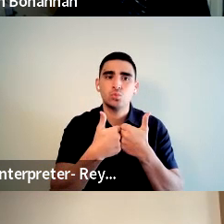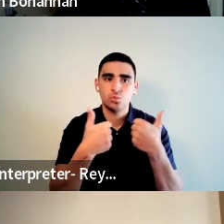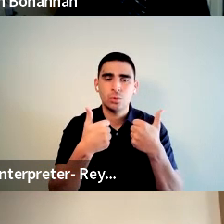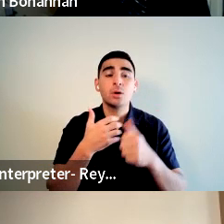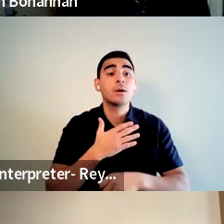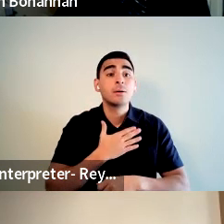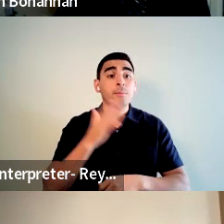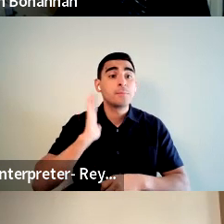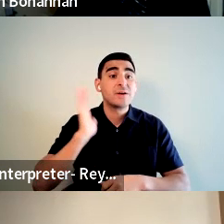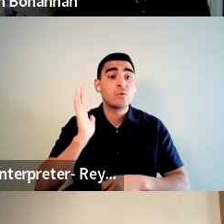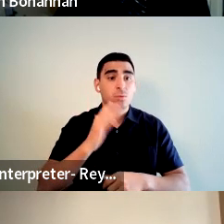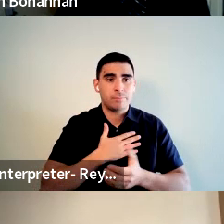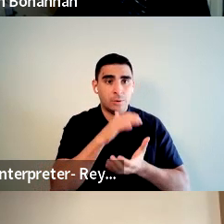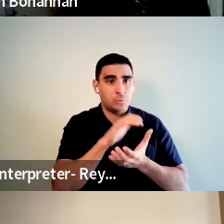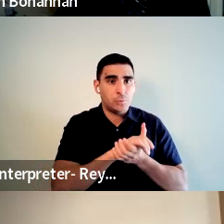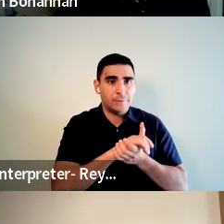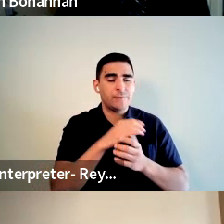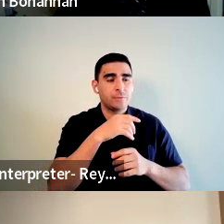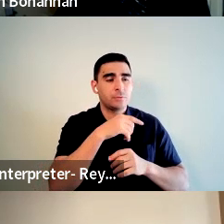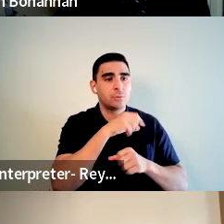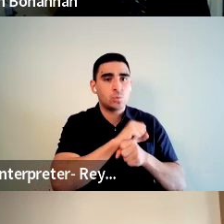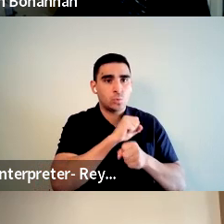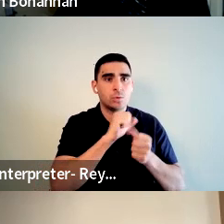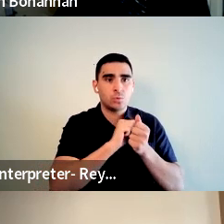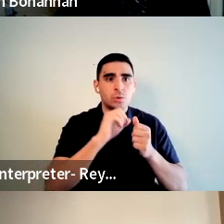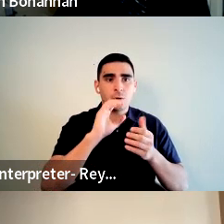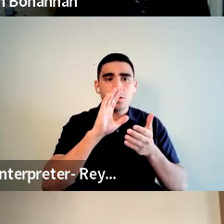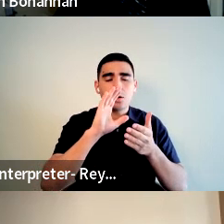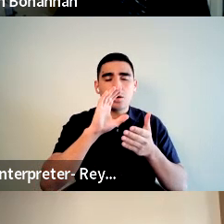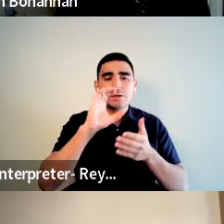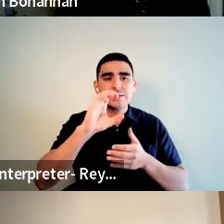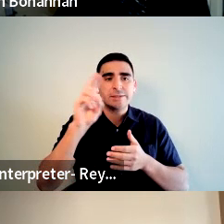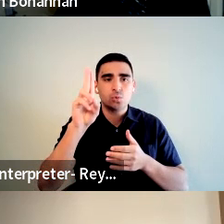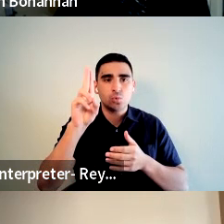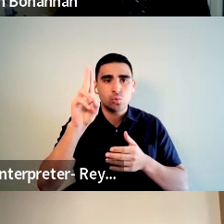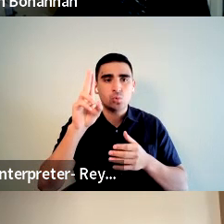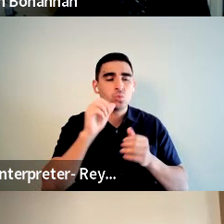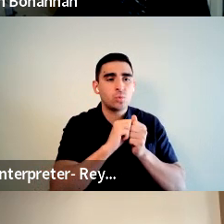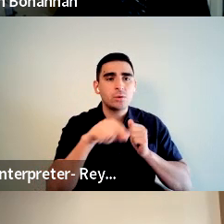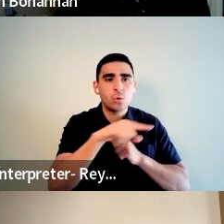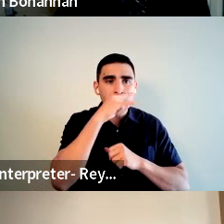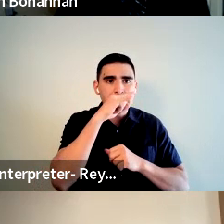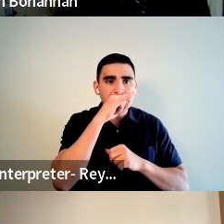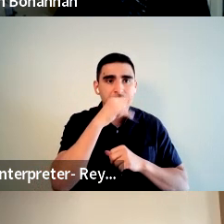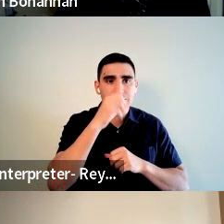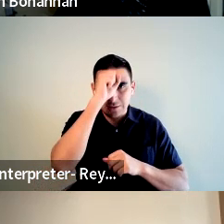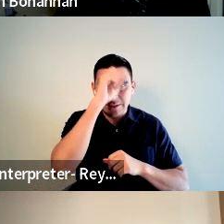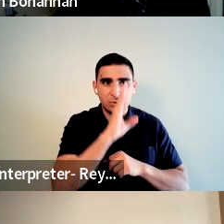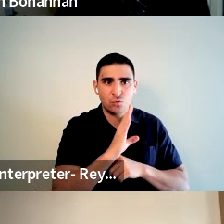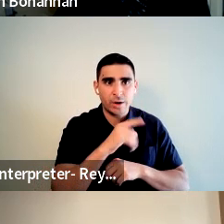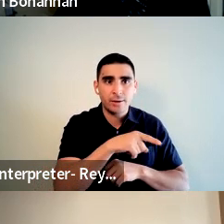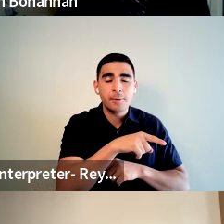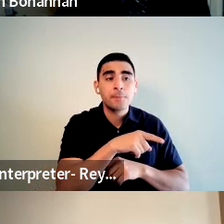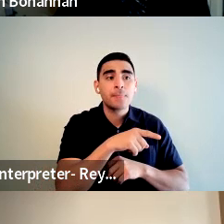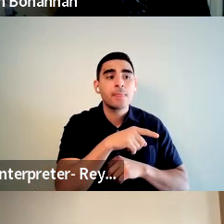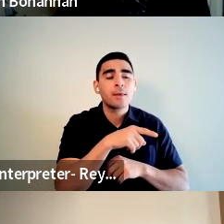do work at CU with kids with schizophrenia, trying to diagnose earlier so they could treat